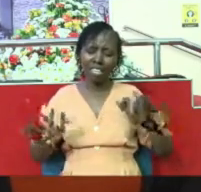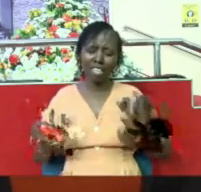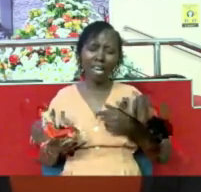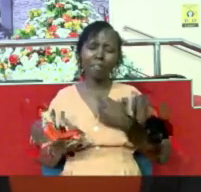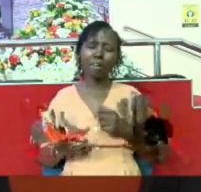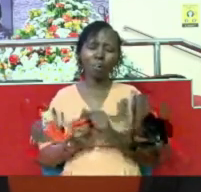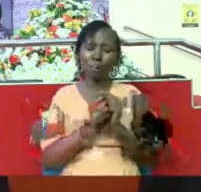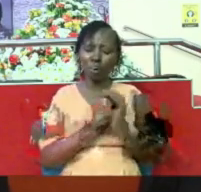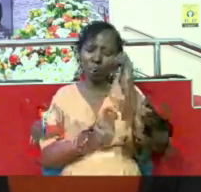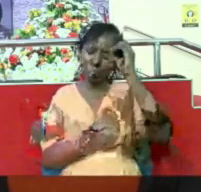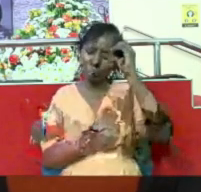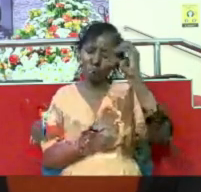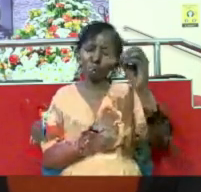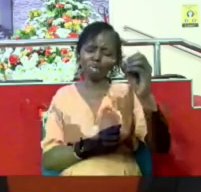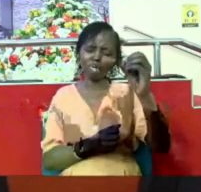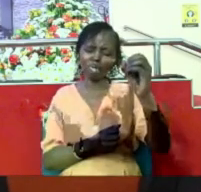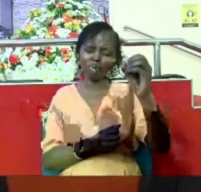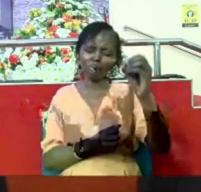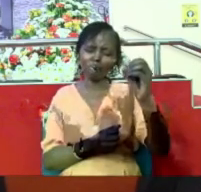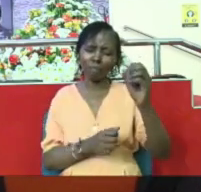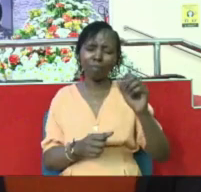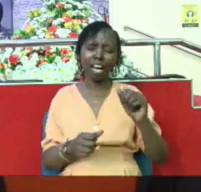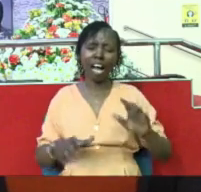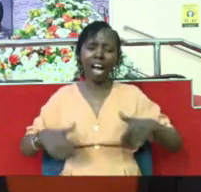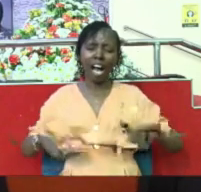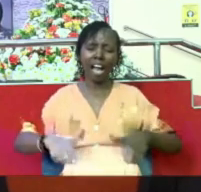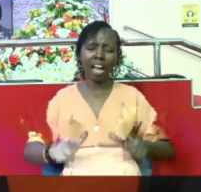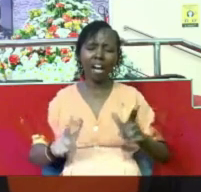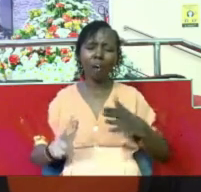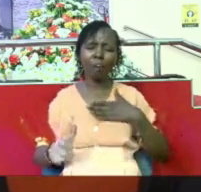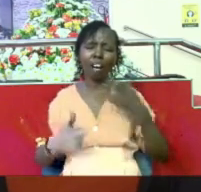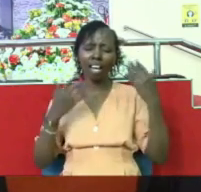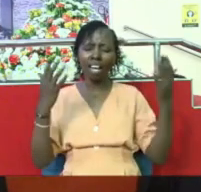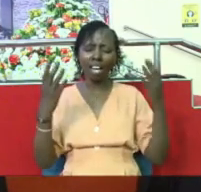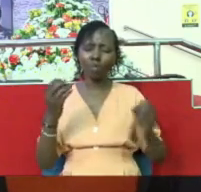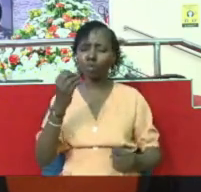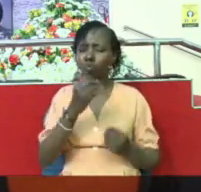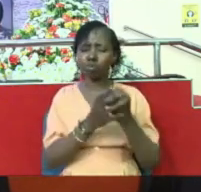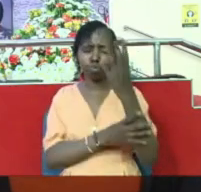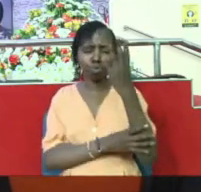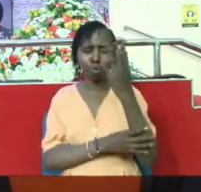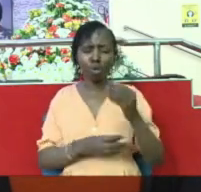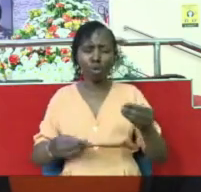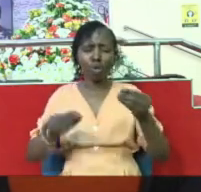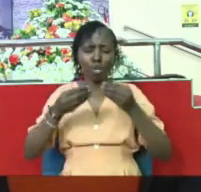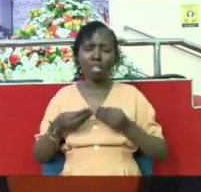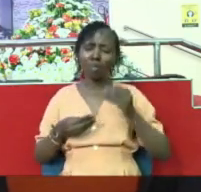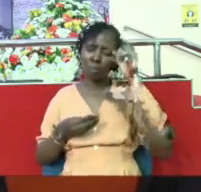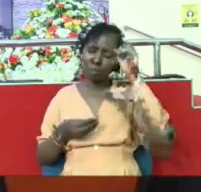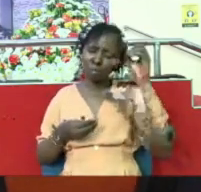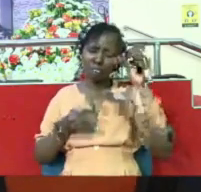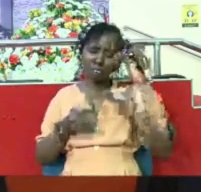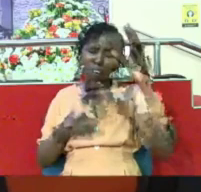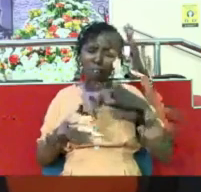Nipatie nafasi. Prosper my hands. Hebu bariki mikono yangu. Give me an opportunity. Nipatie nafasi. Father, I pray. Ni Baba ninaomba. That